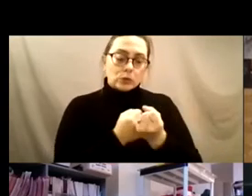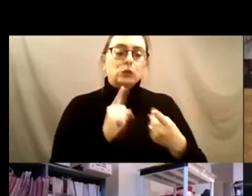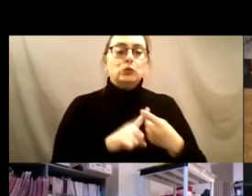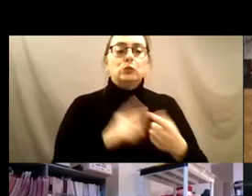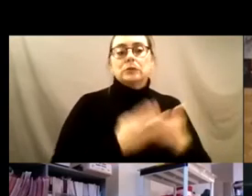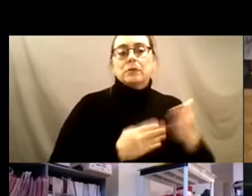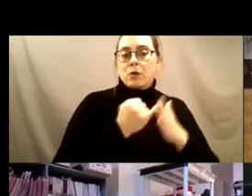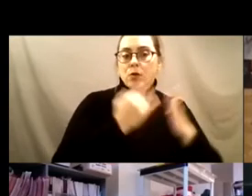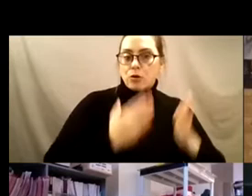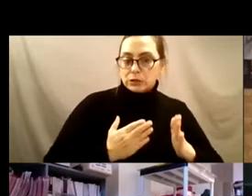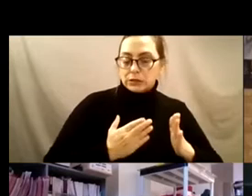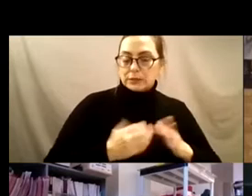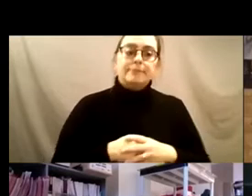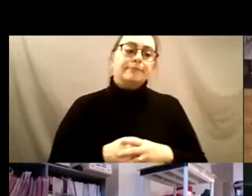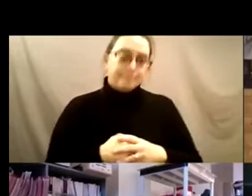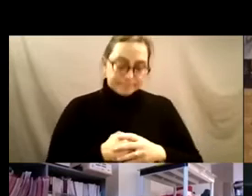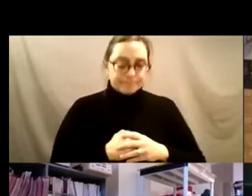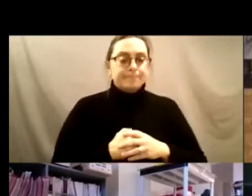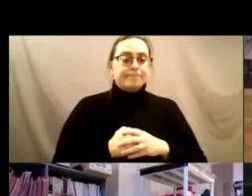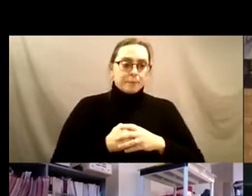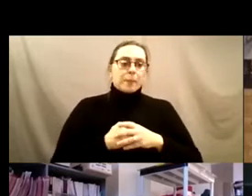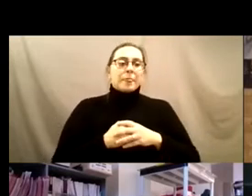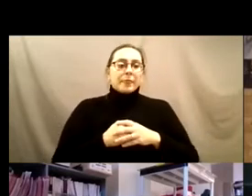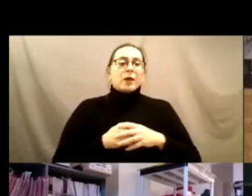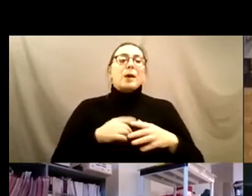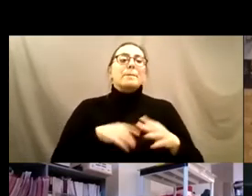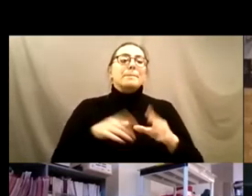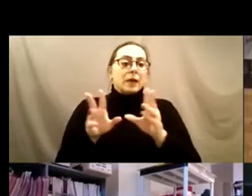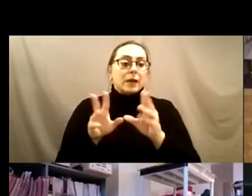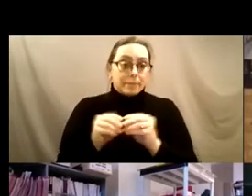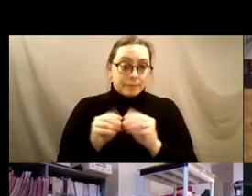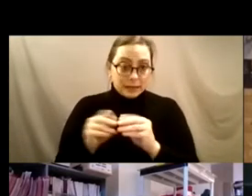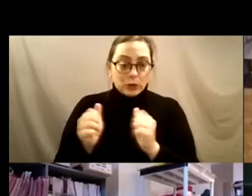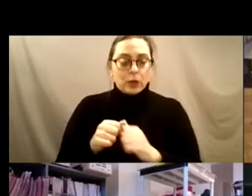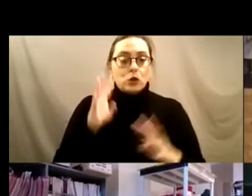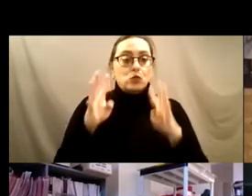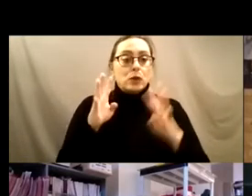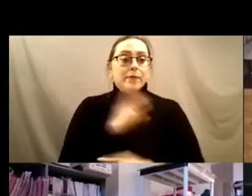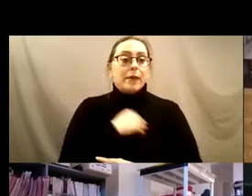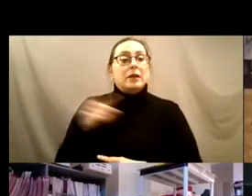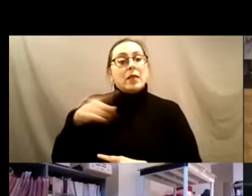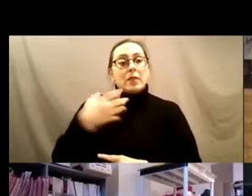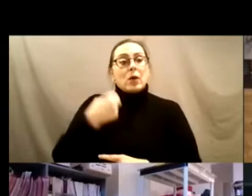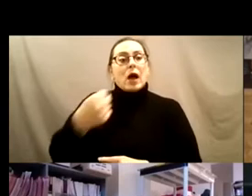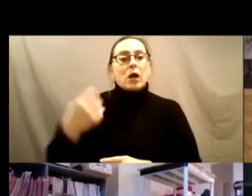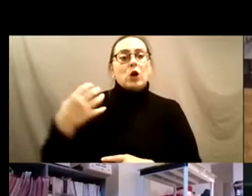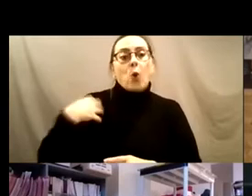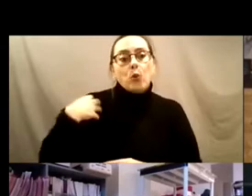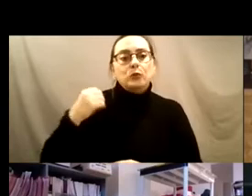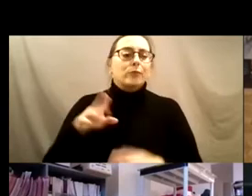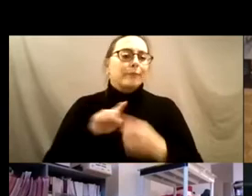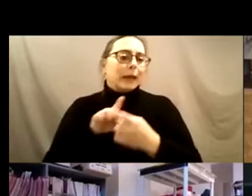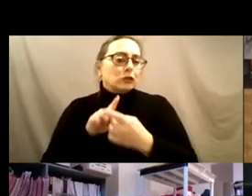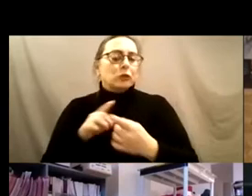artists. And I also met with Creative Manitoba, who were looking to hire coaches or mentors with